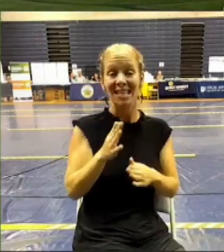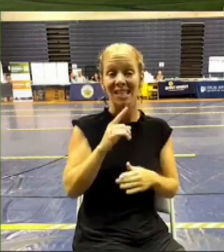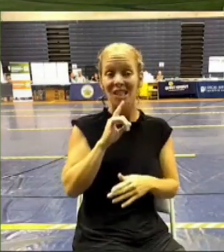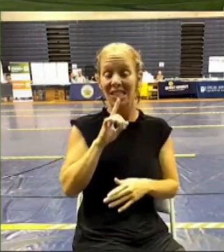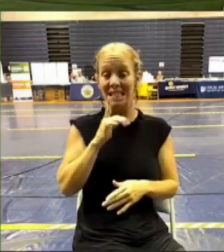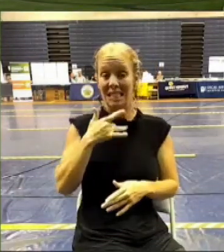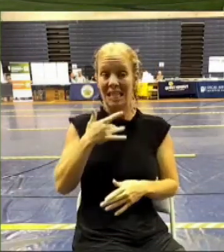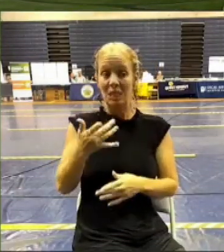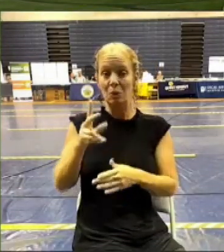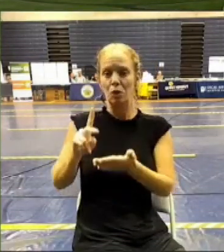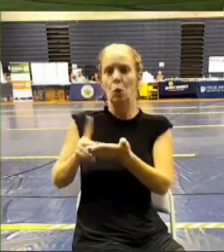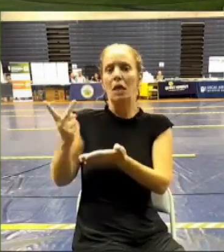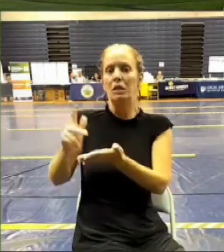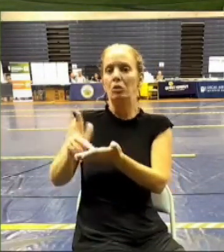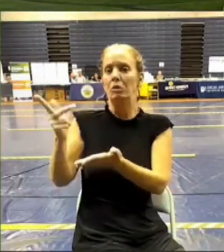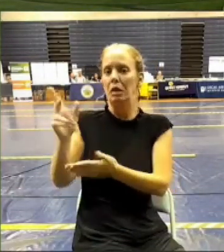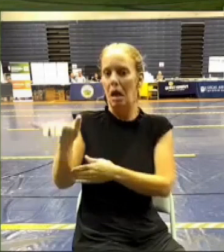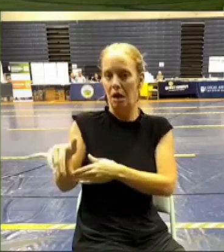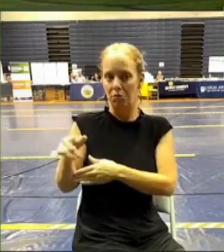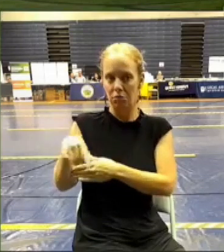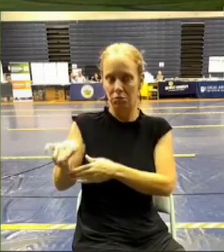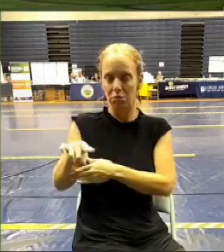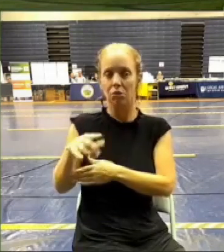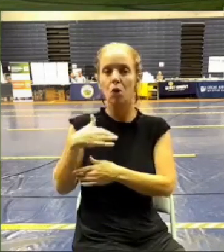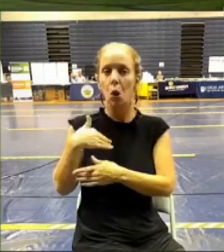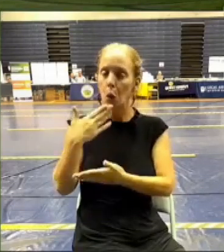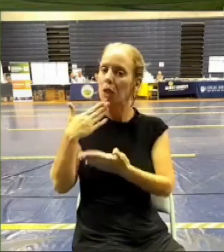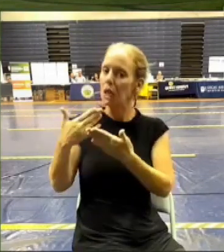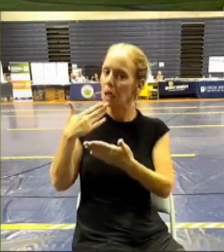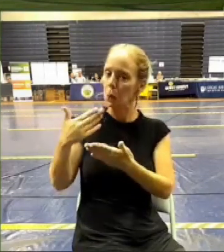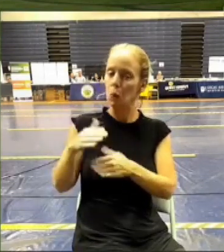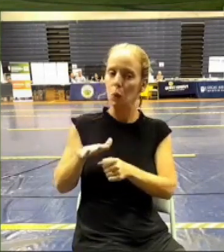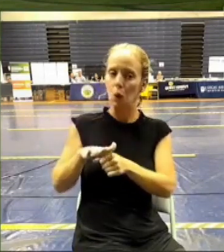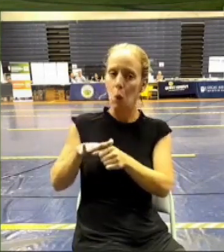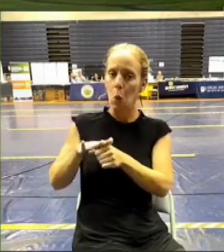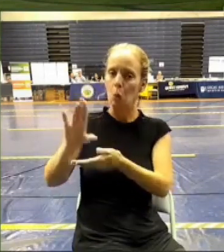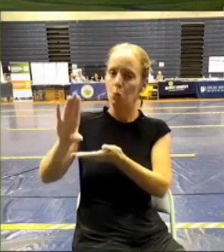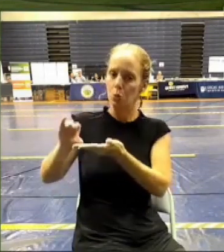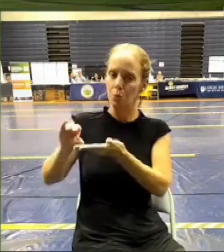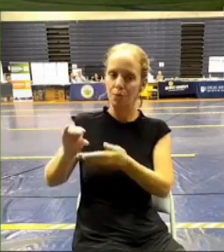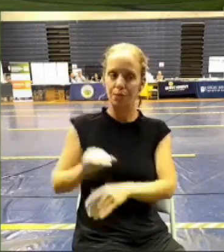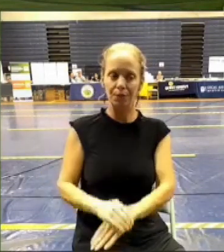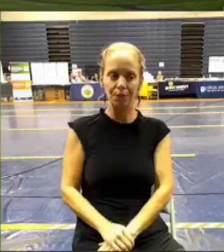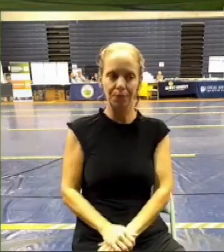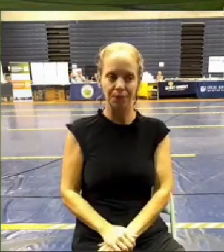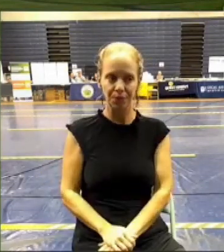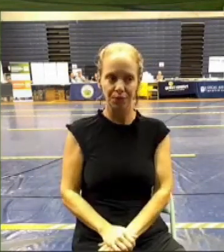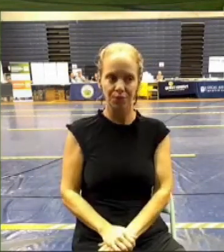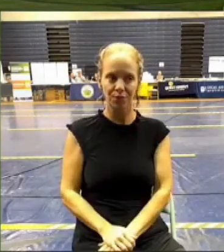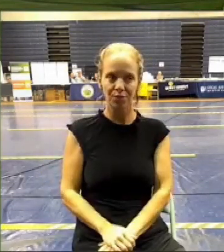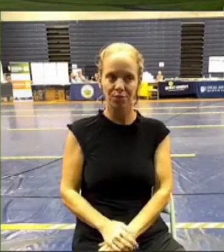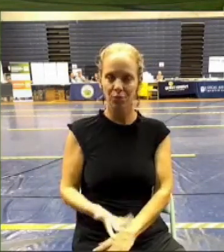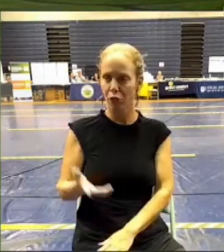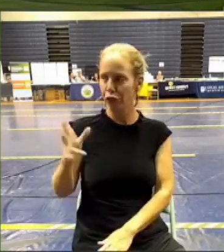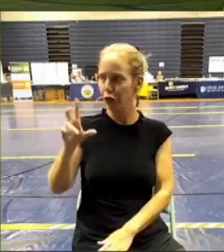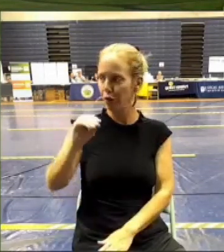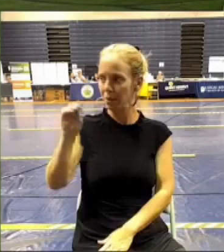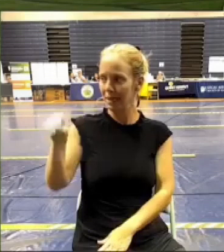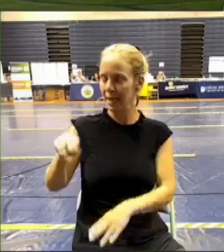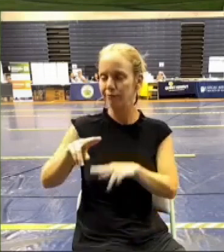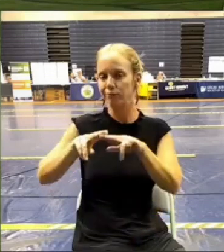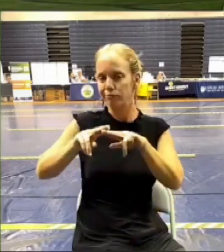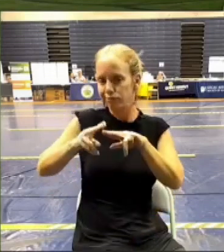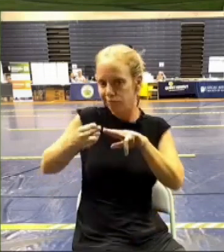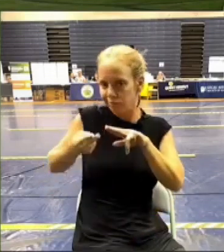$279 and $459. They are approximately 30% down the number of players in January. And I